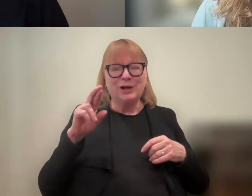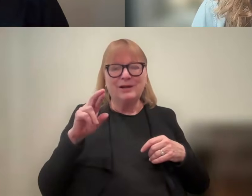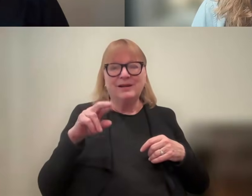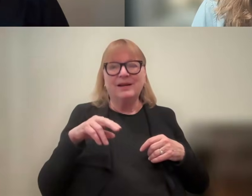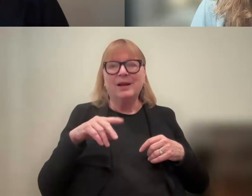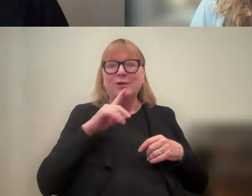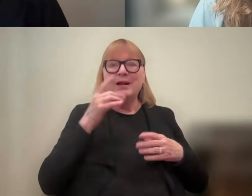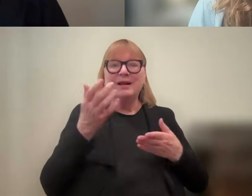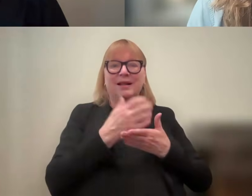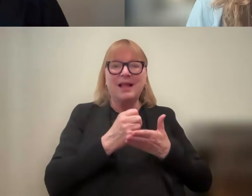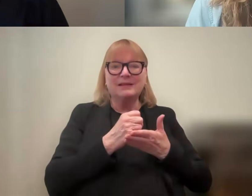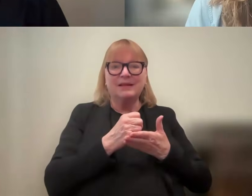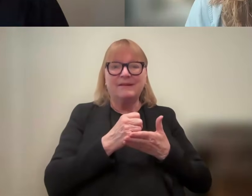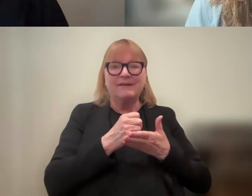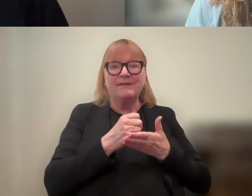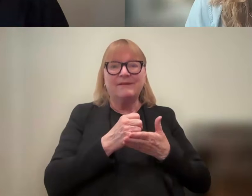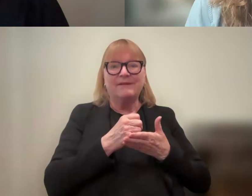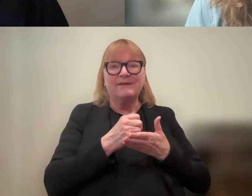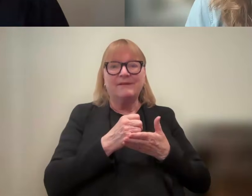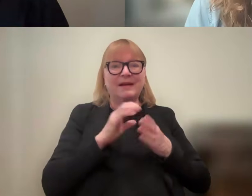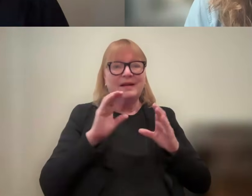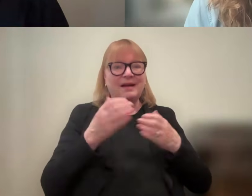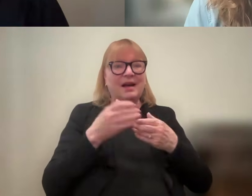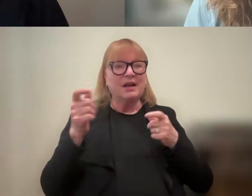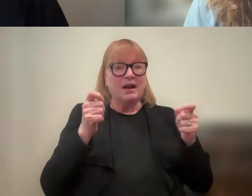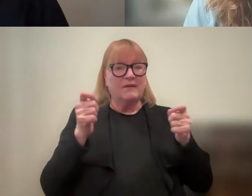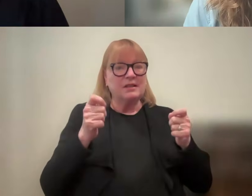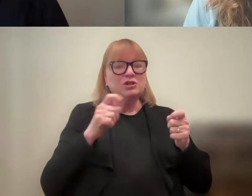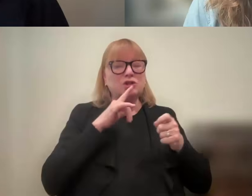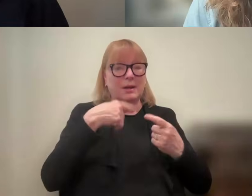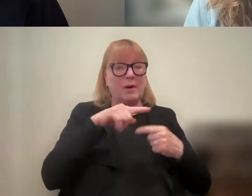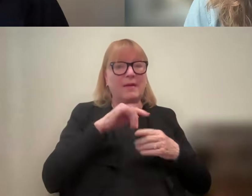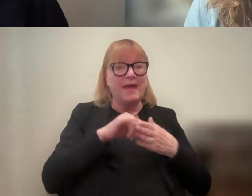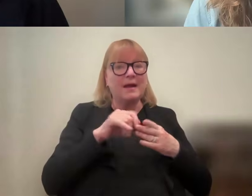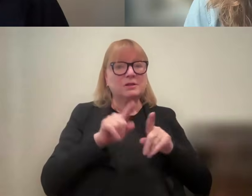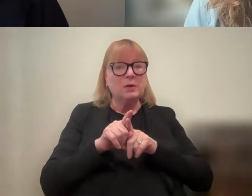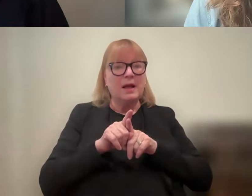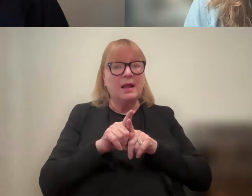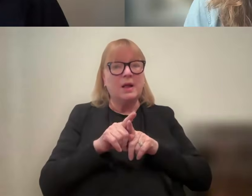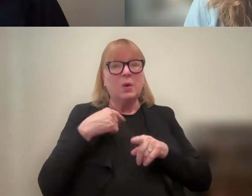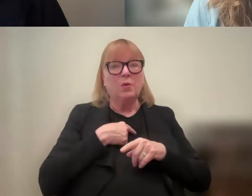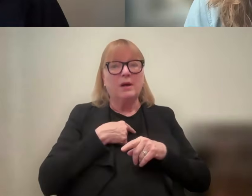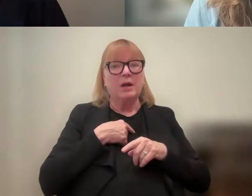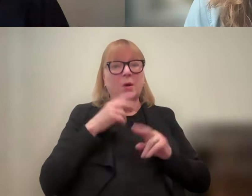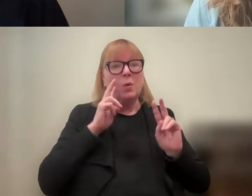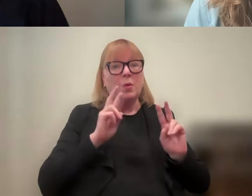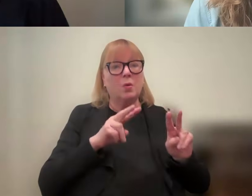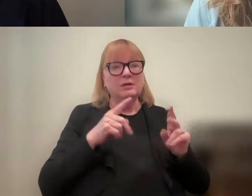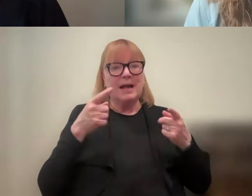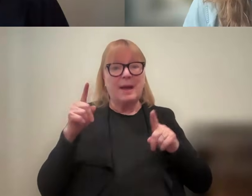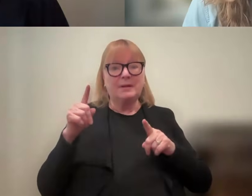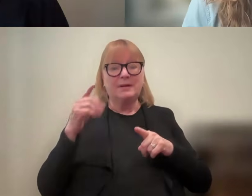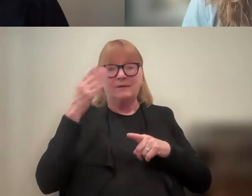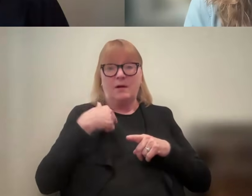real collective governance certainly around it as well. We are kind of just watching it happen in